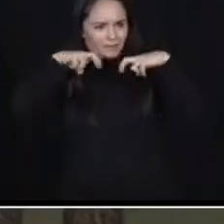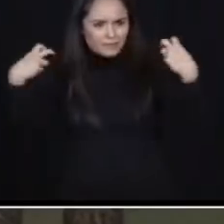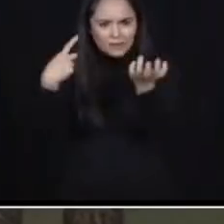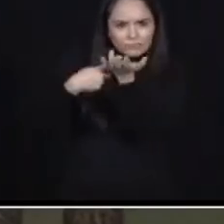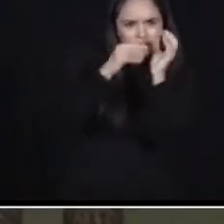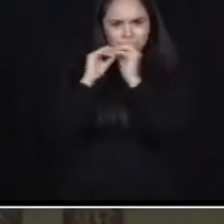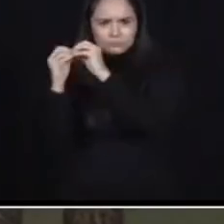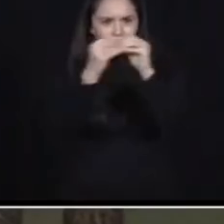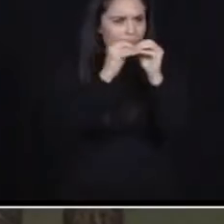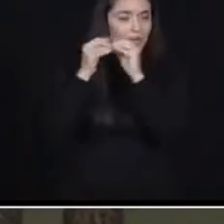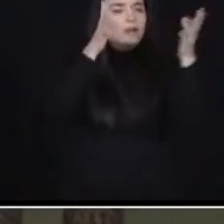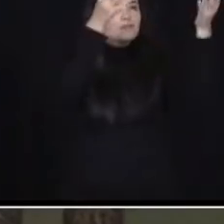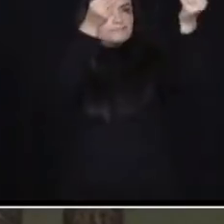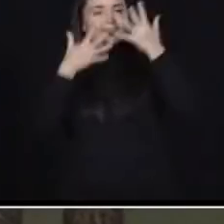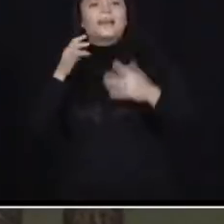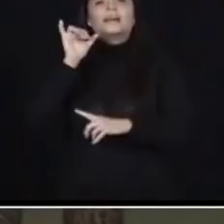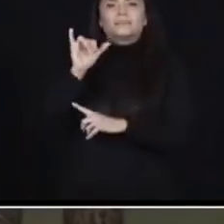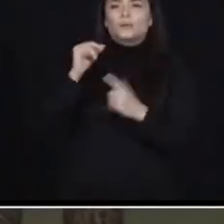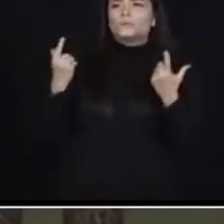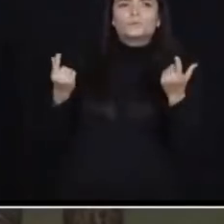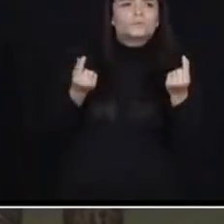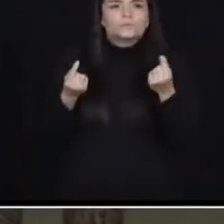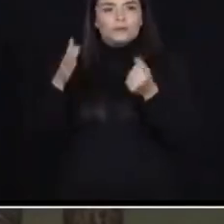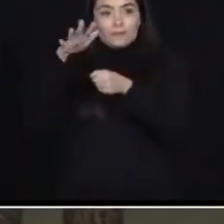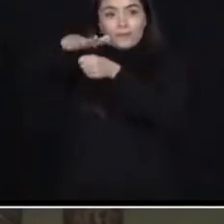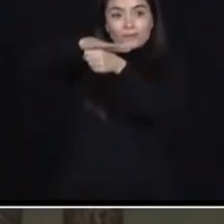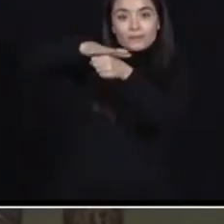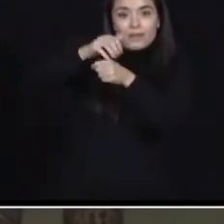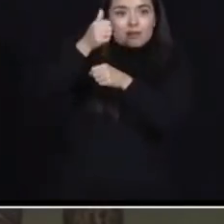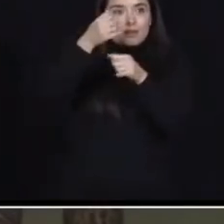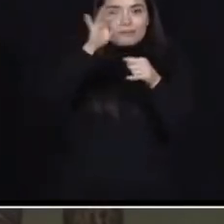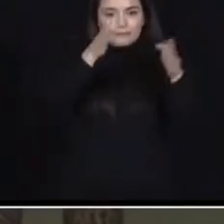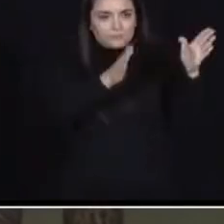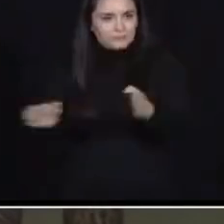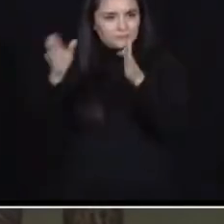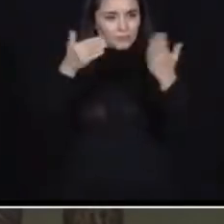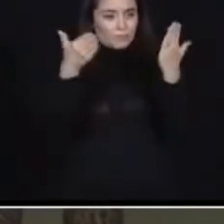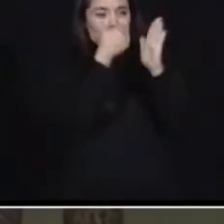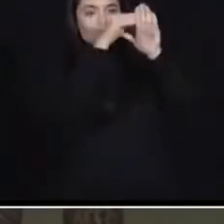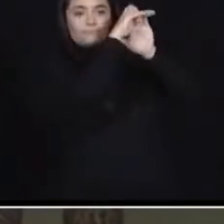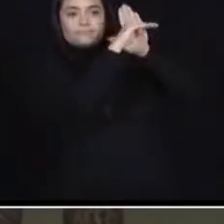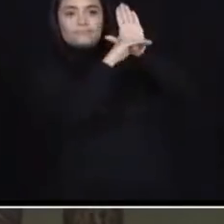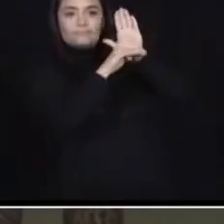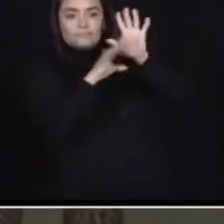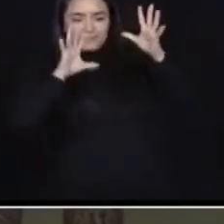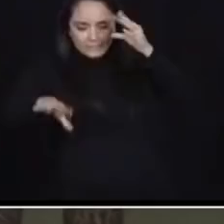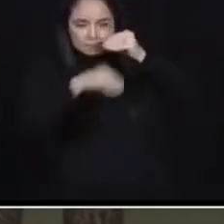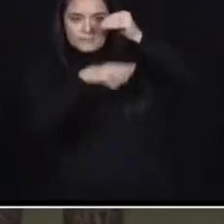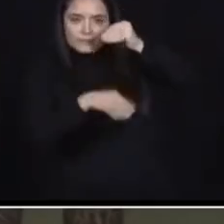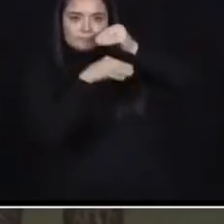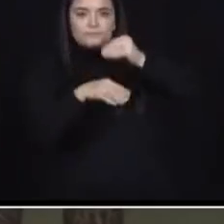framework with new thresholds. We see the numbers rapidly increasing. Dr.